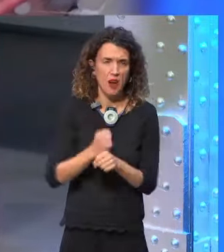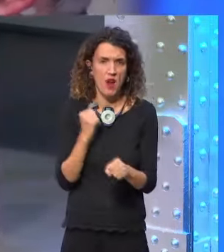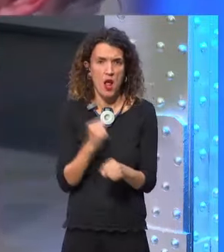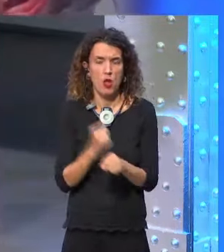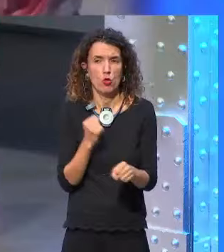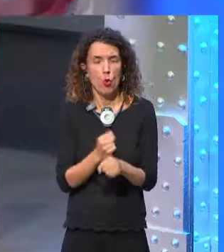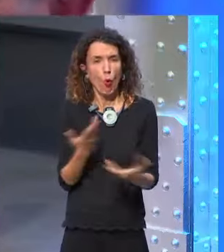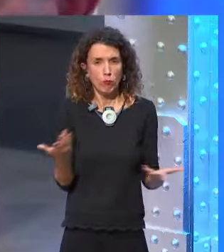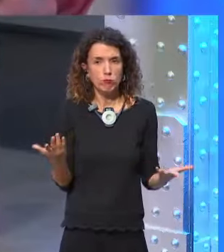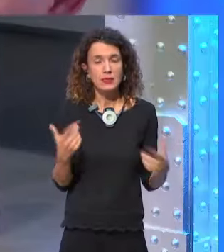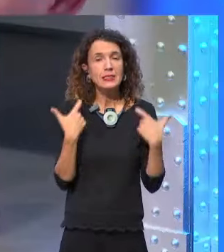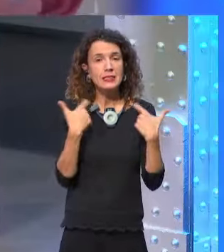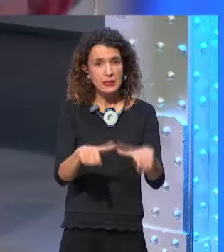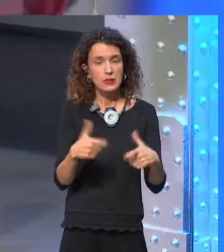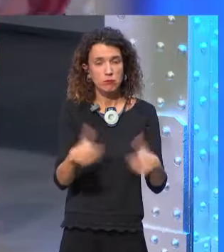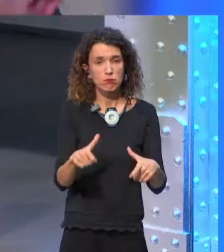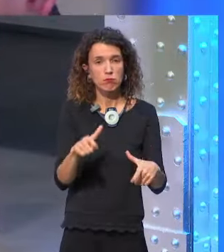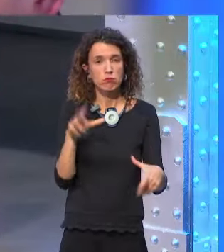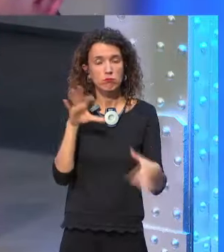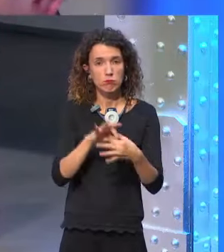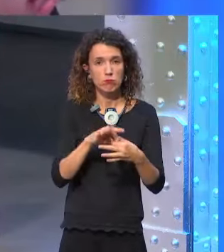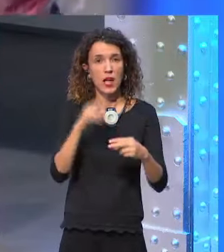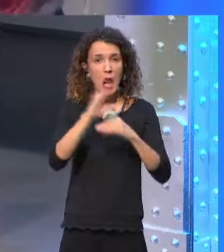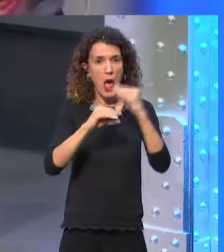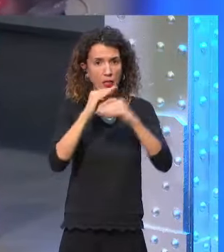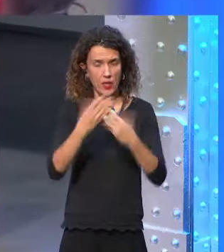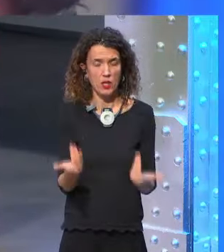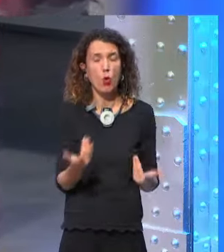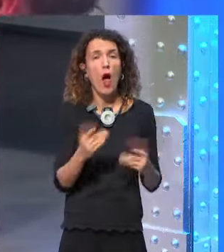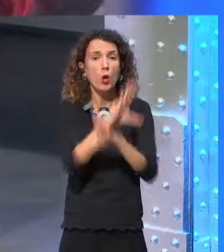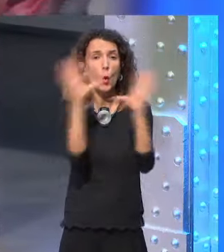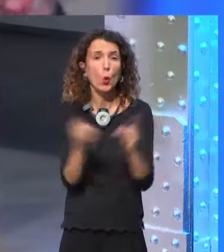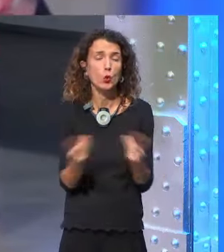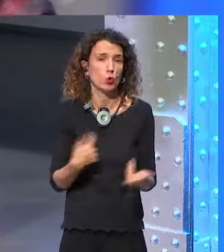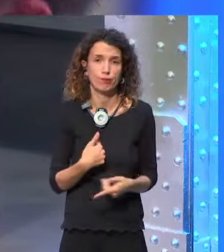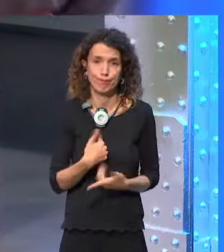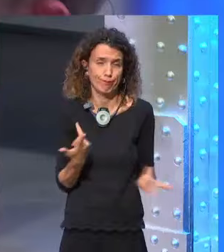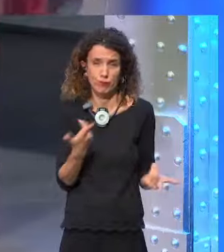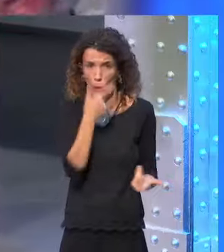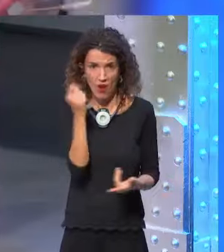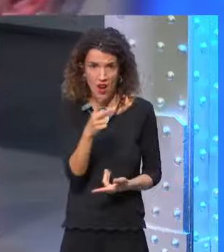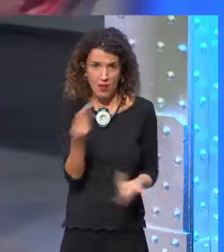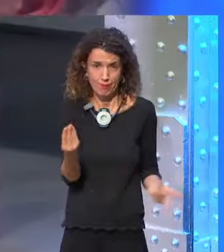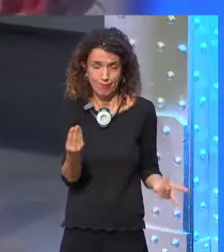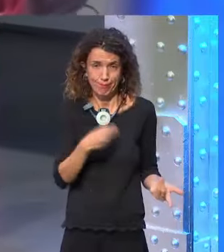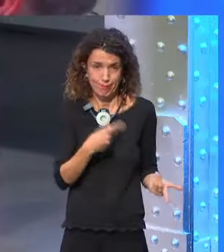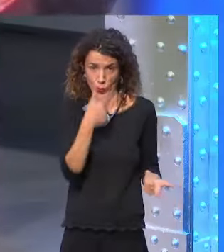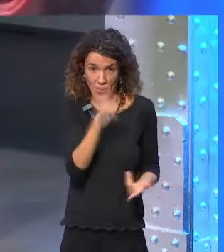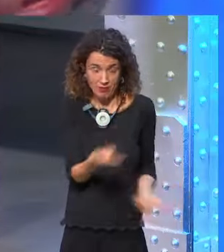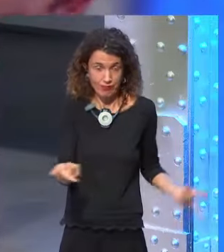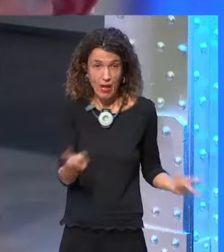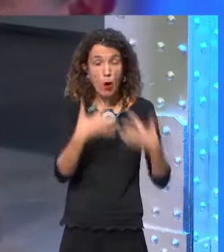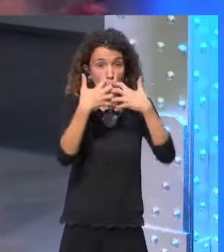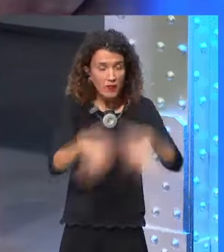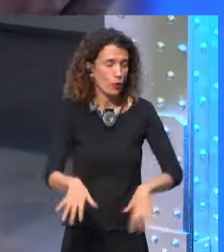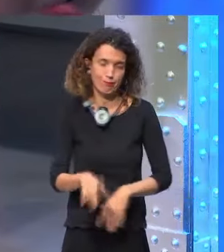no, it's not worth to go into automation. And then he met us, and we just asked him, could you borrow us some bricks? He said, I don't believe in it,